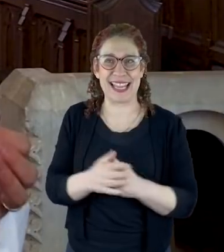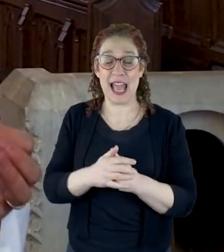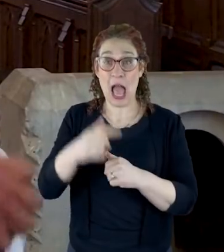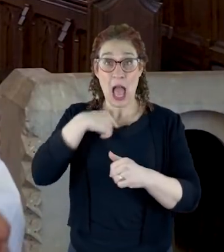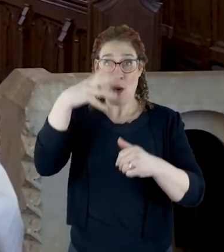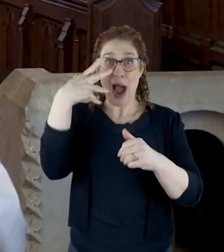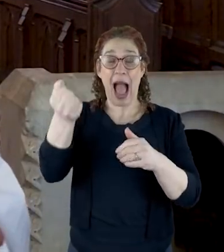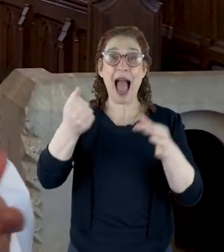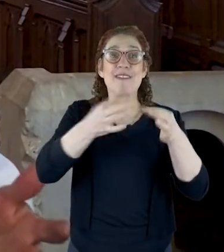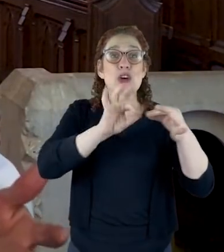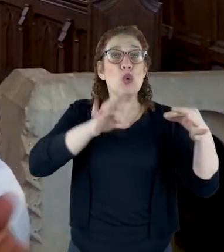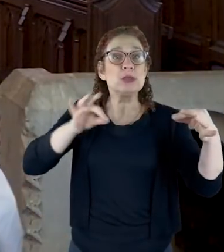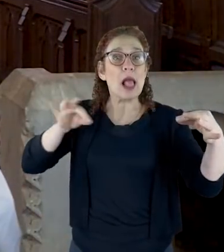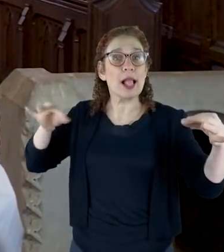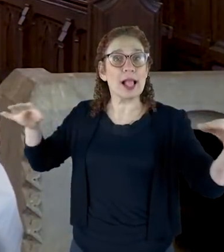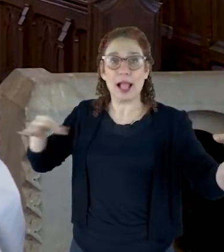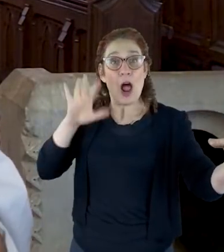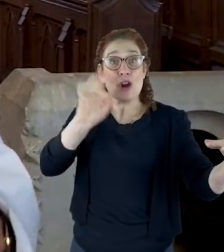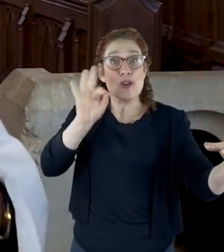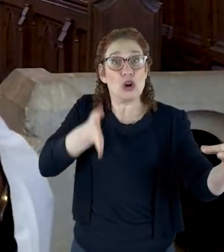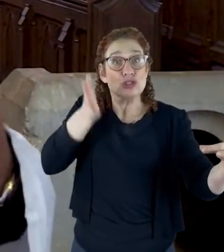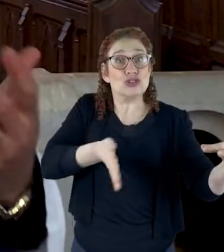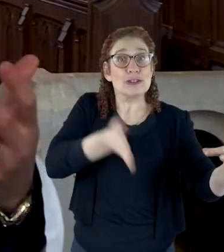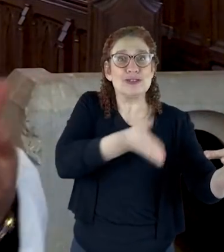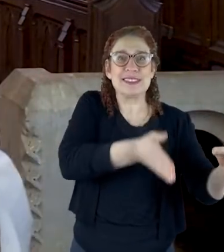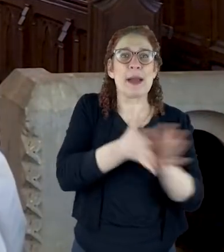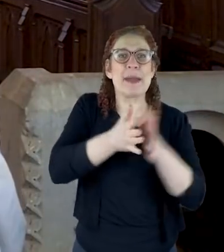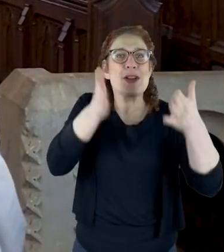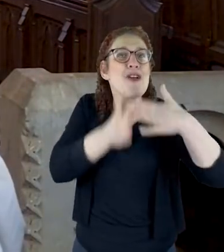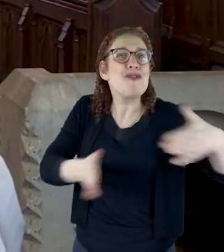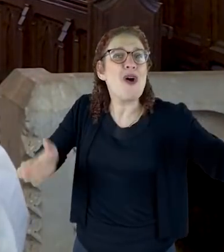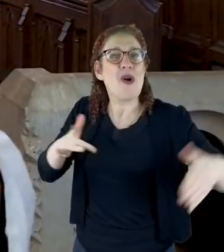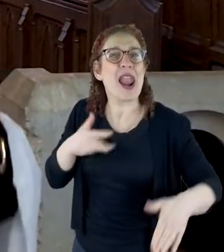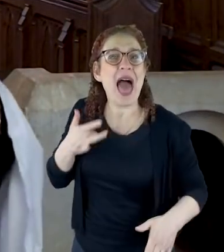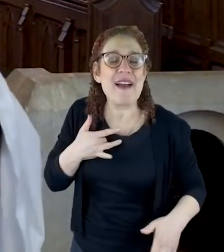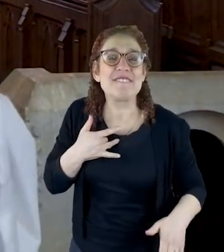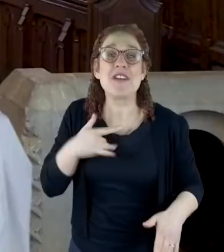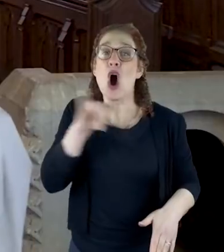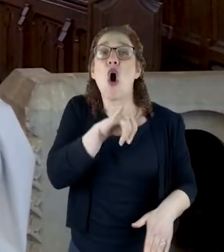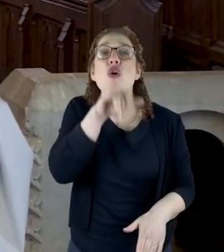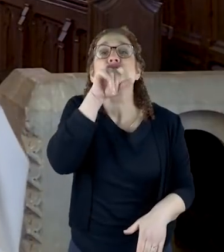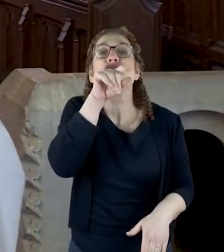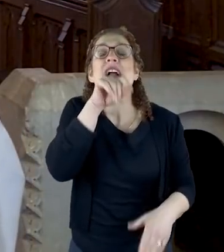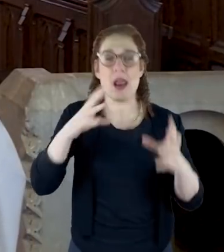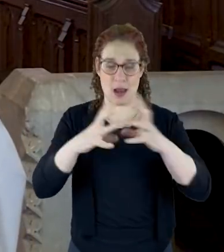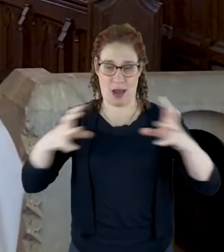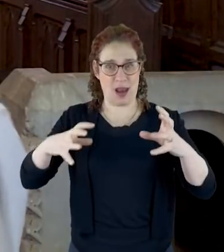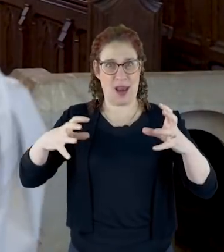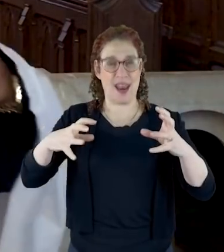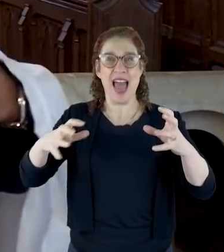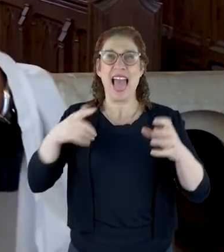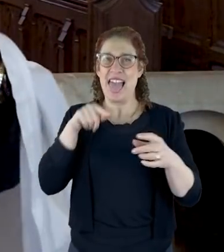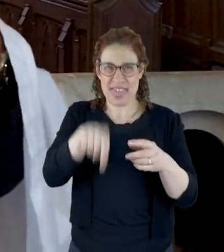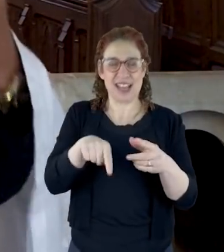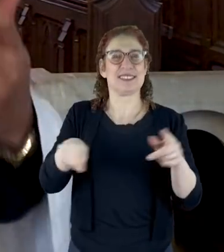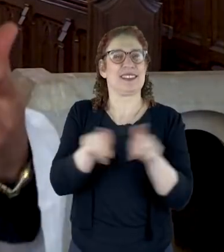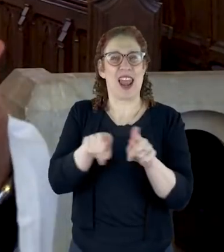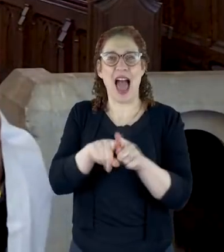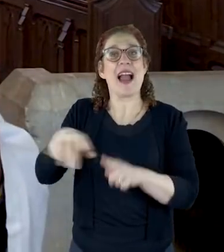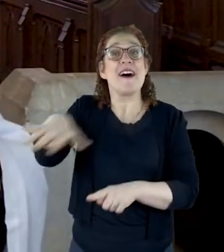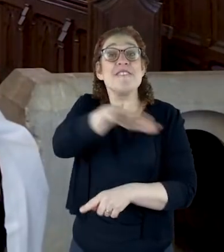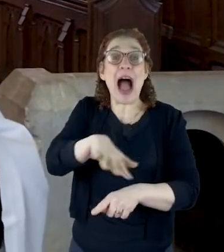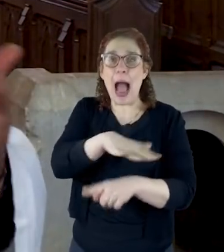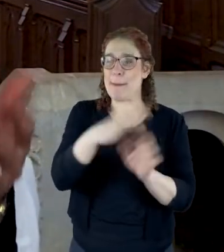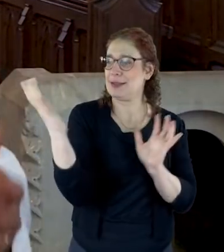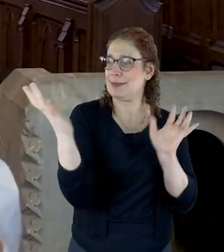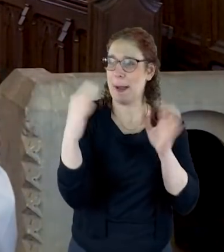Uncut noodles represent long life, and sharing a whole chicken symbolizes families coming together. And these are all hopes and